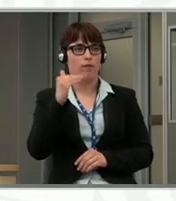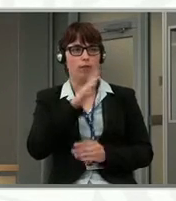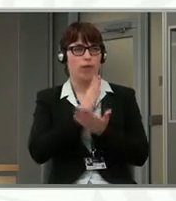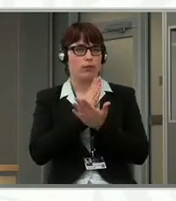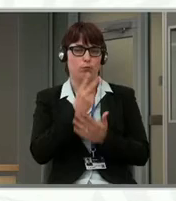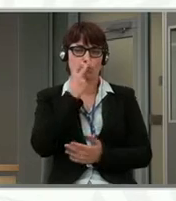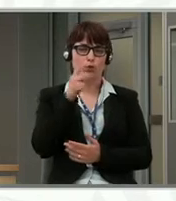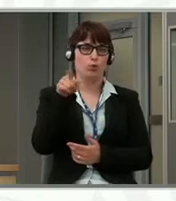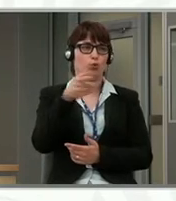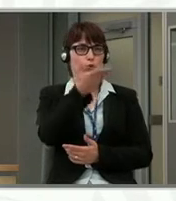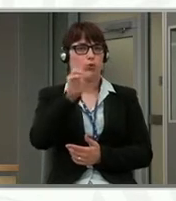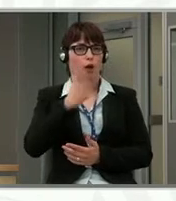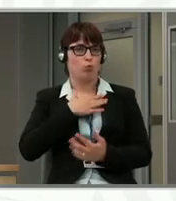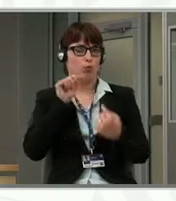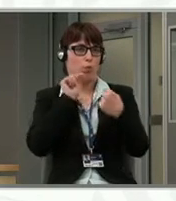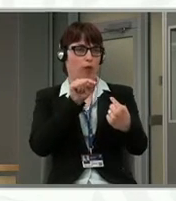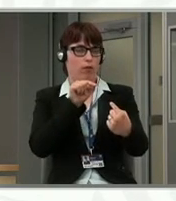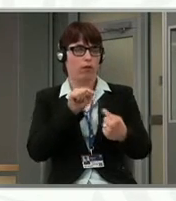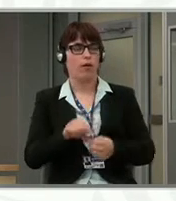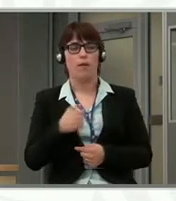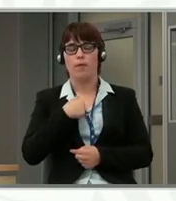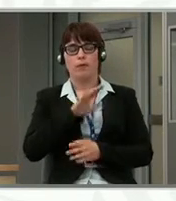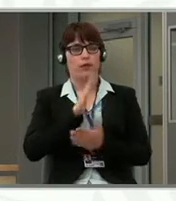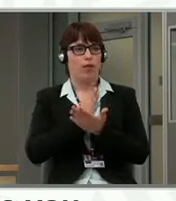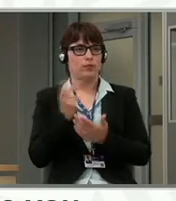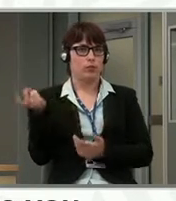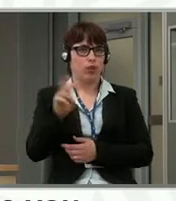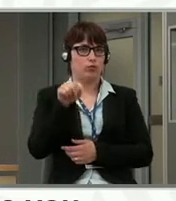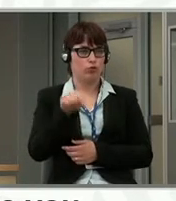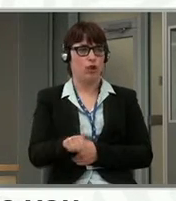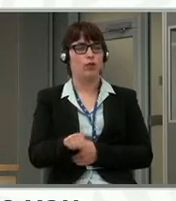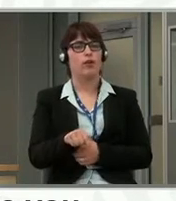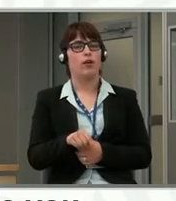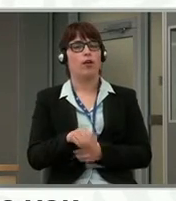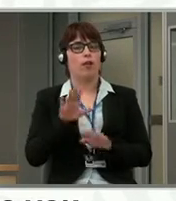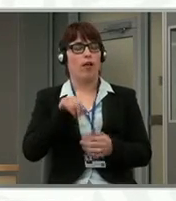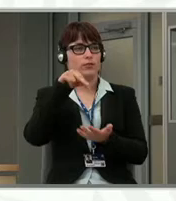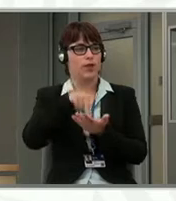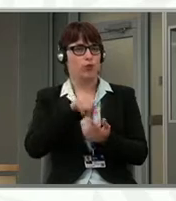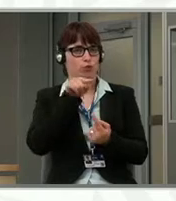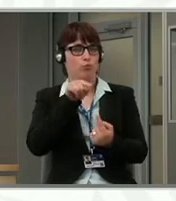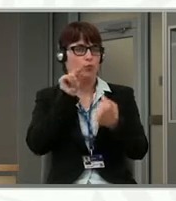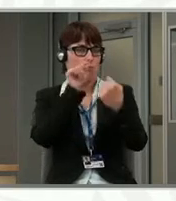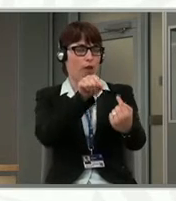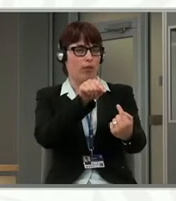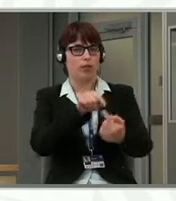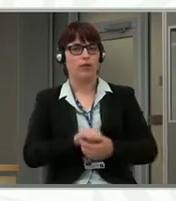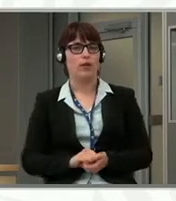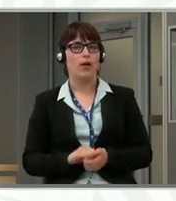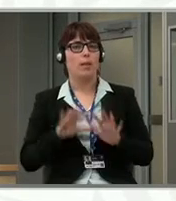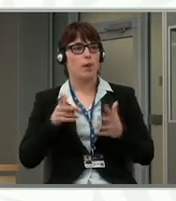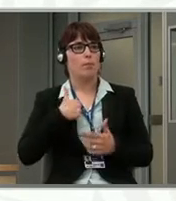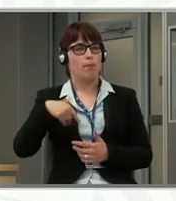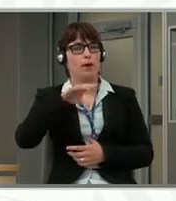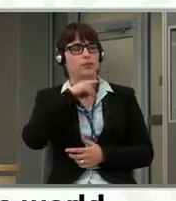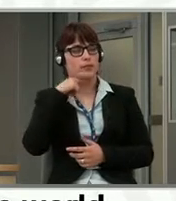here to stand opposite you, but by you. We want to work together to make the world a